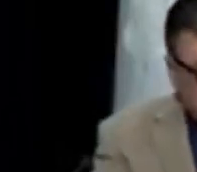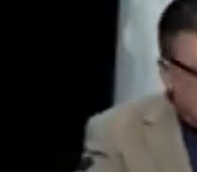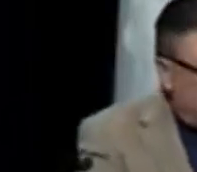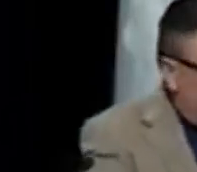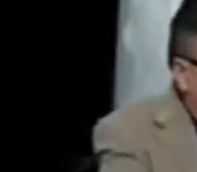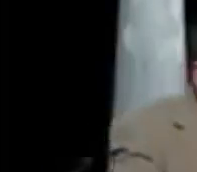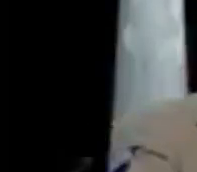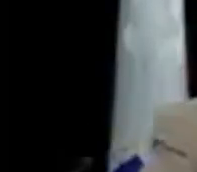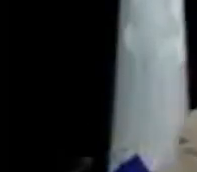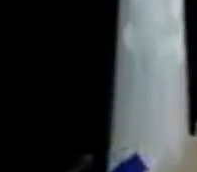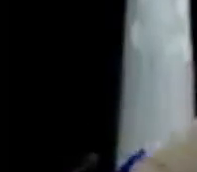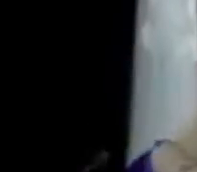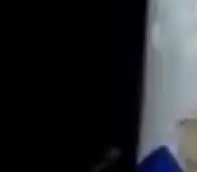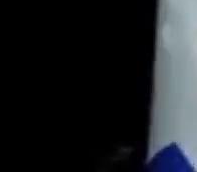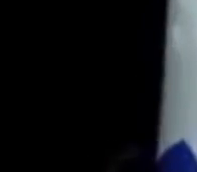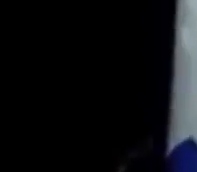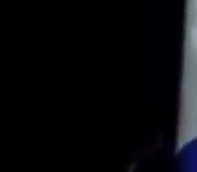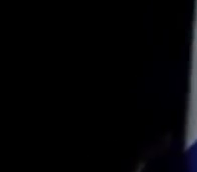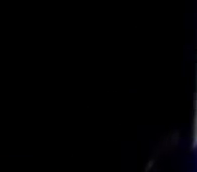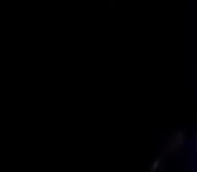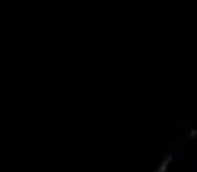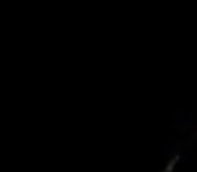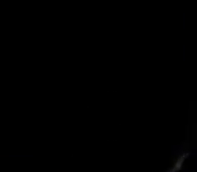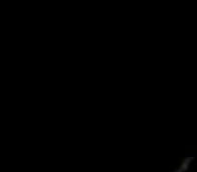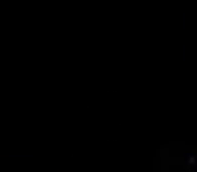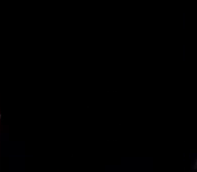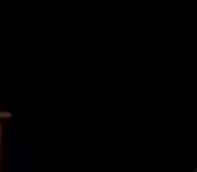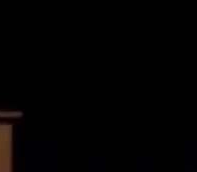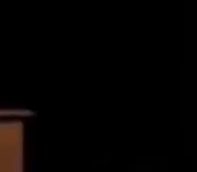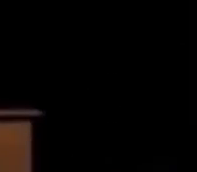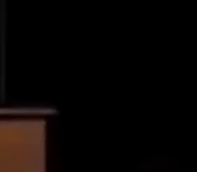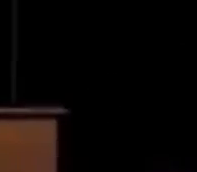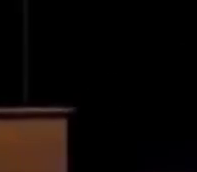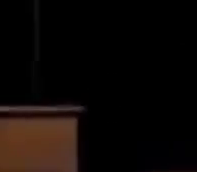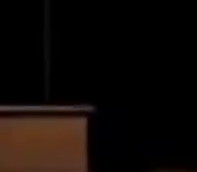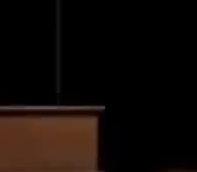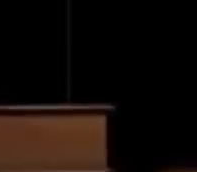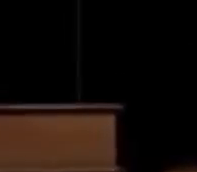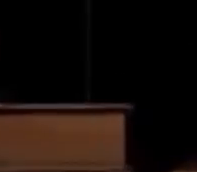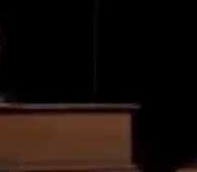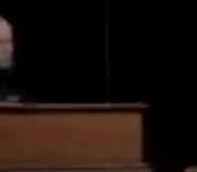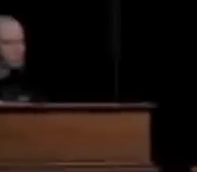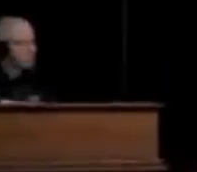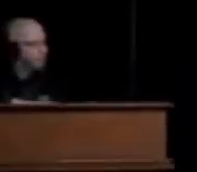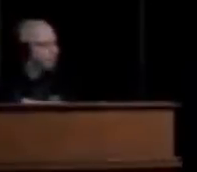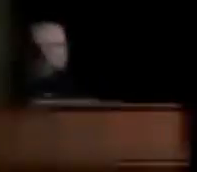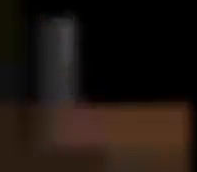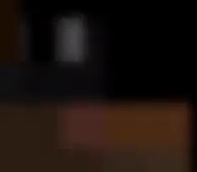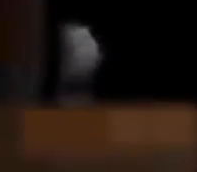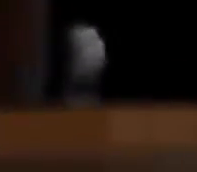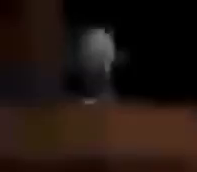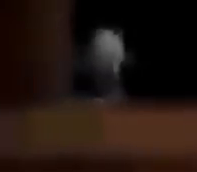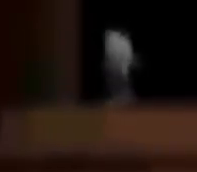Oui. Bonne journée. Bonne journée. Merci. Le Gault. Sous